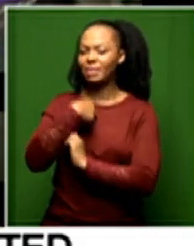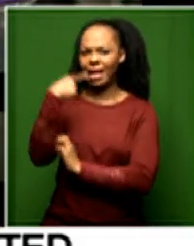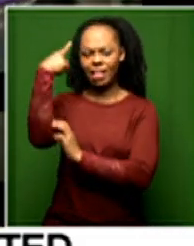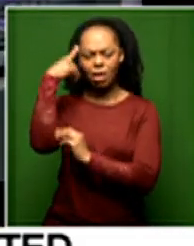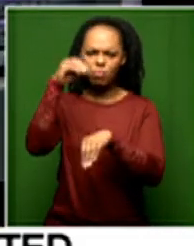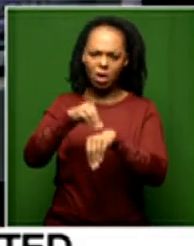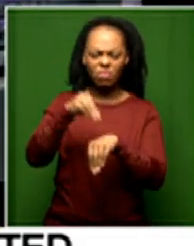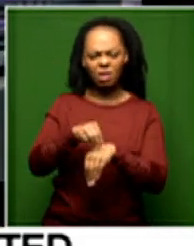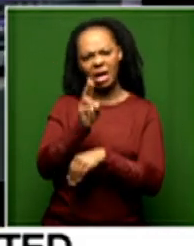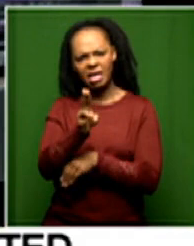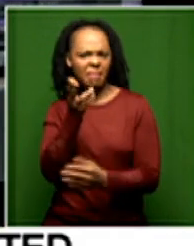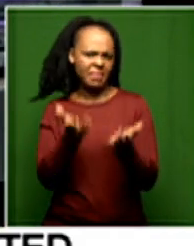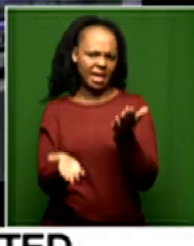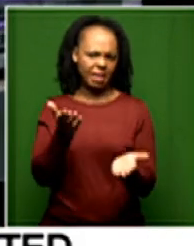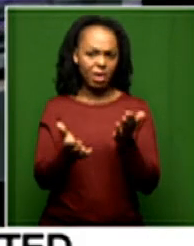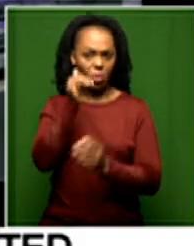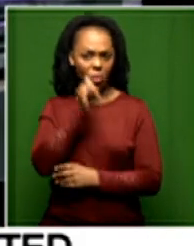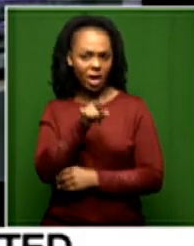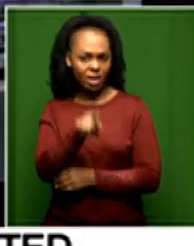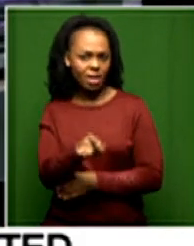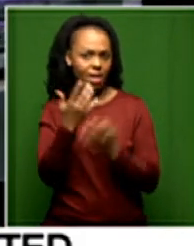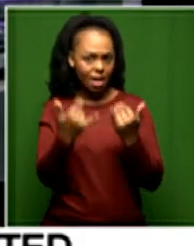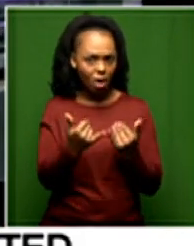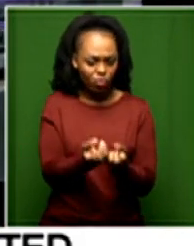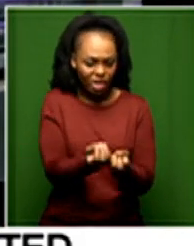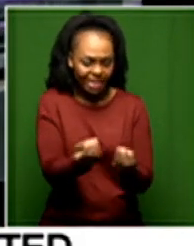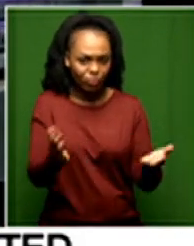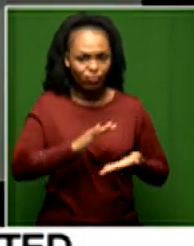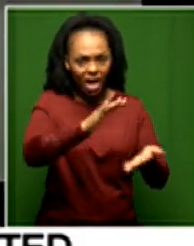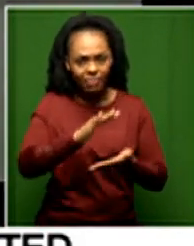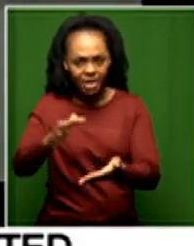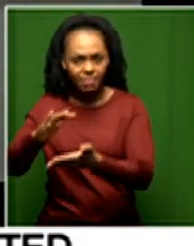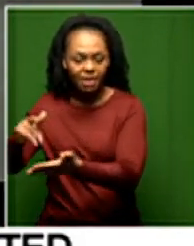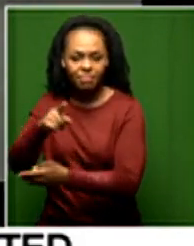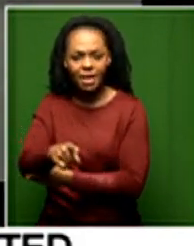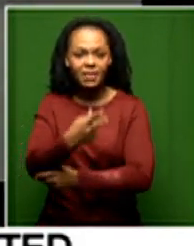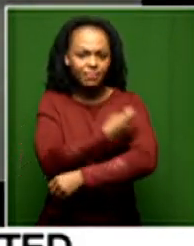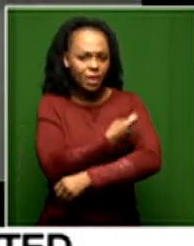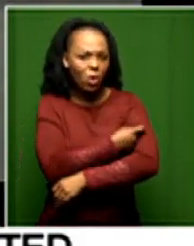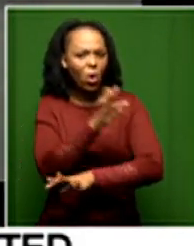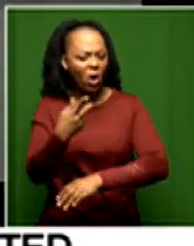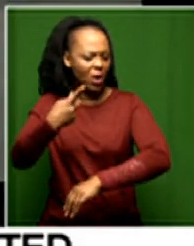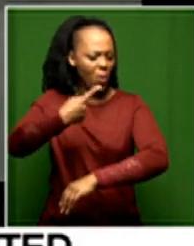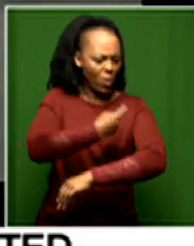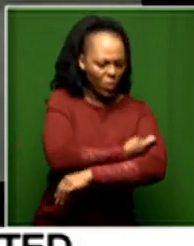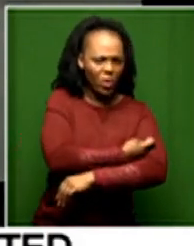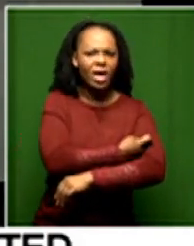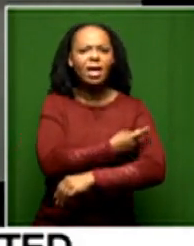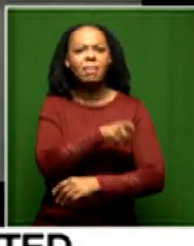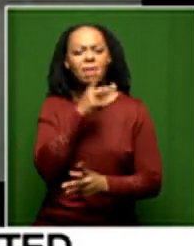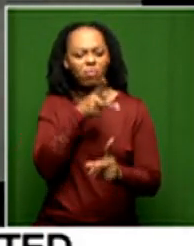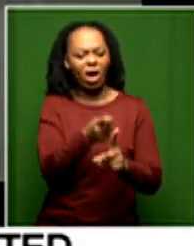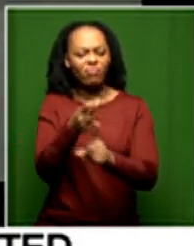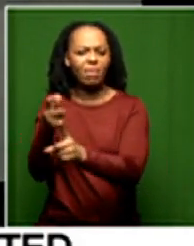problem would be when you're distributing out vaccines or you want to give injections to people, you need to disclose and